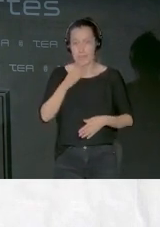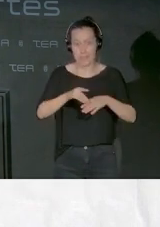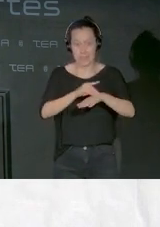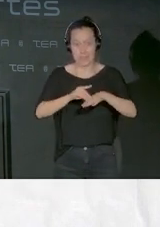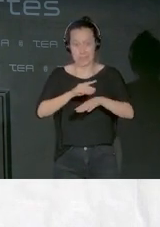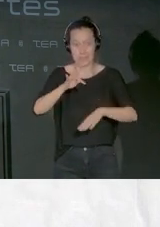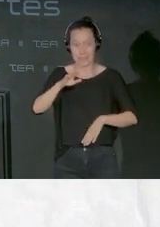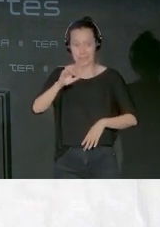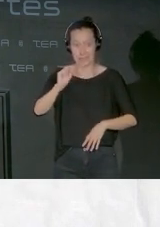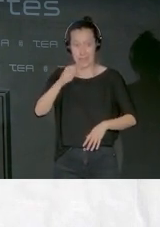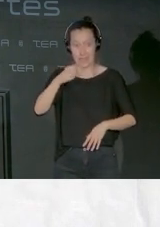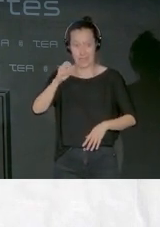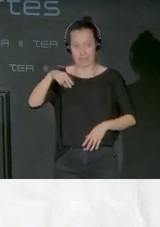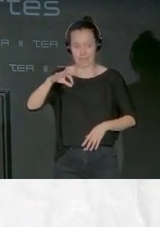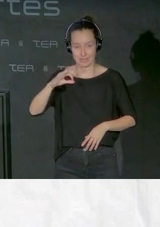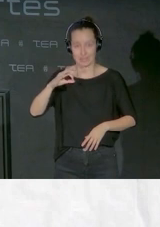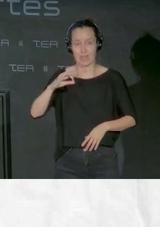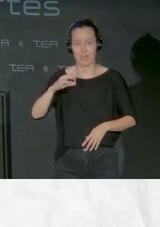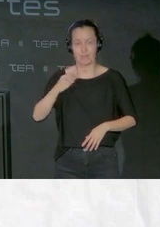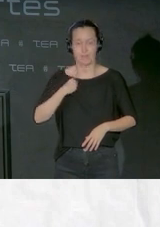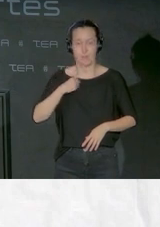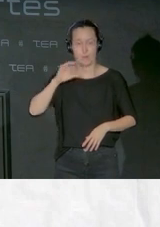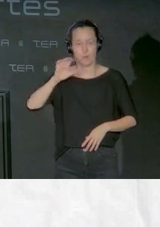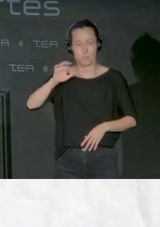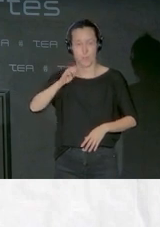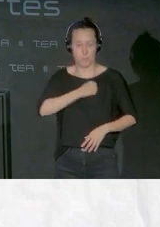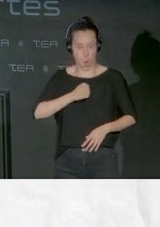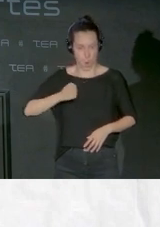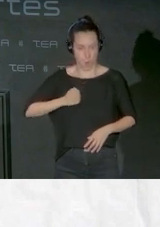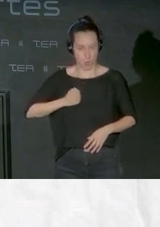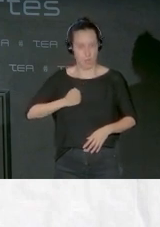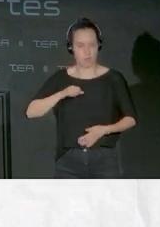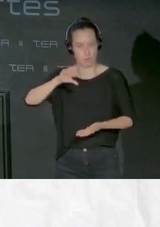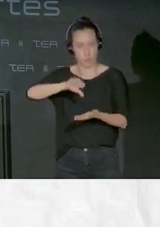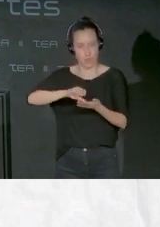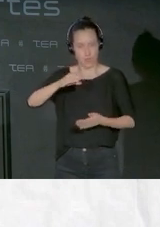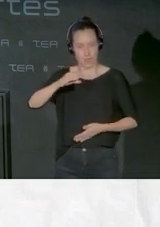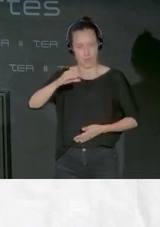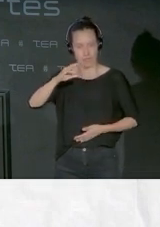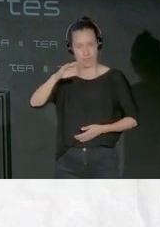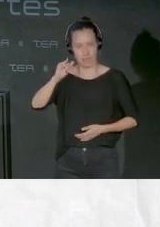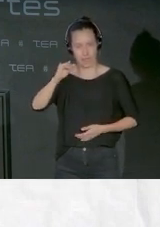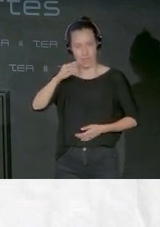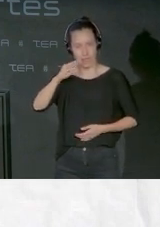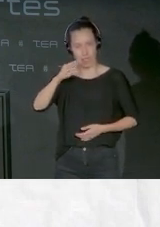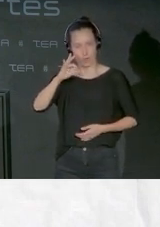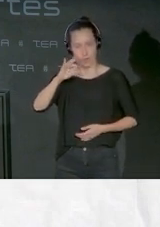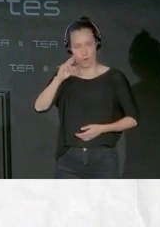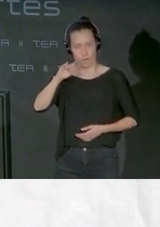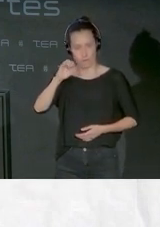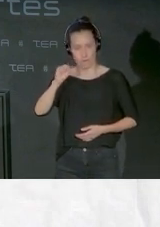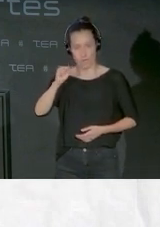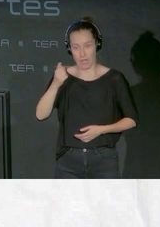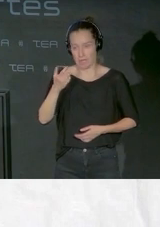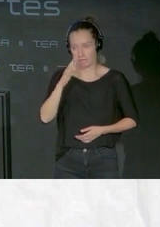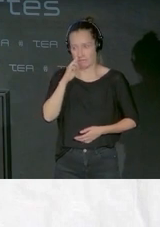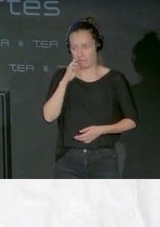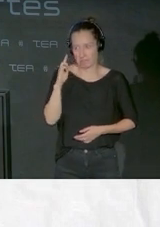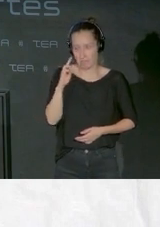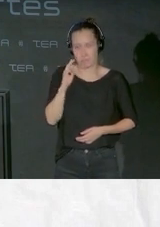was saying that 5 years ago it was him and his two friends that set up this company. It went really well.